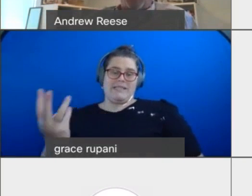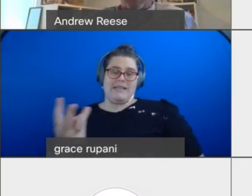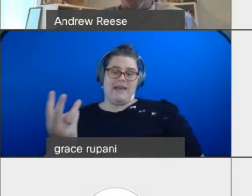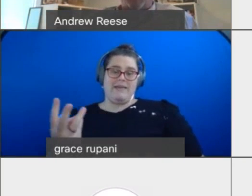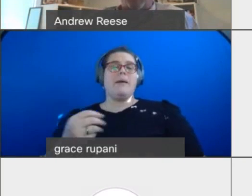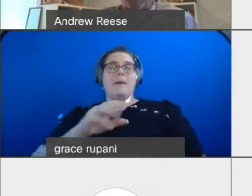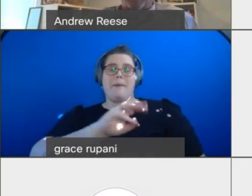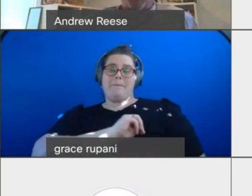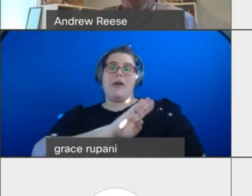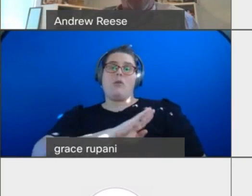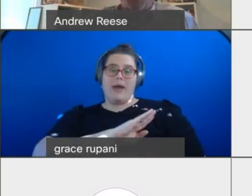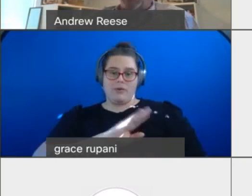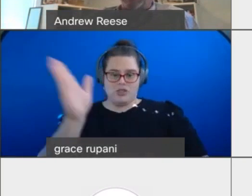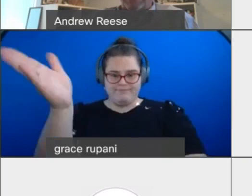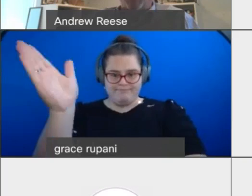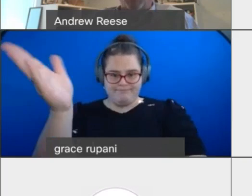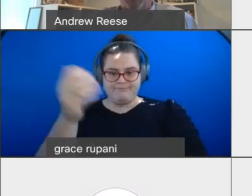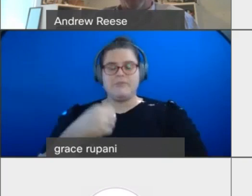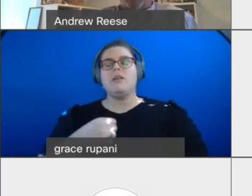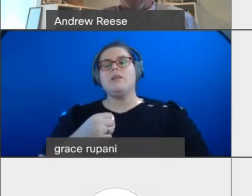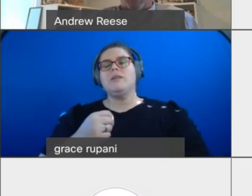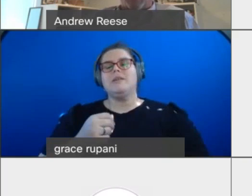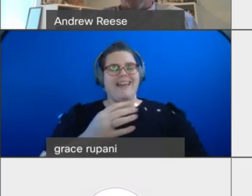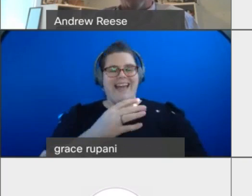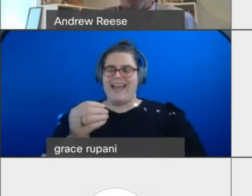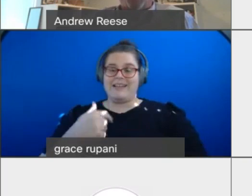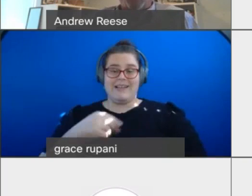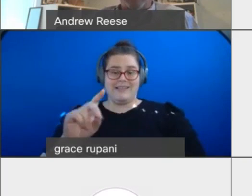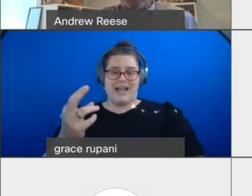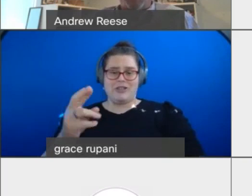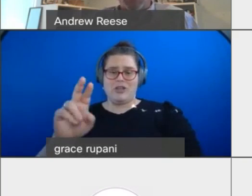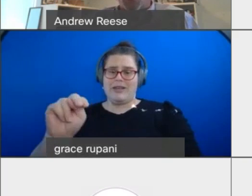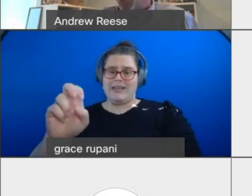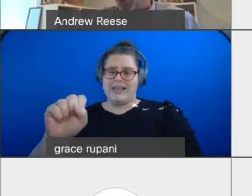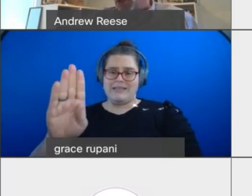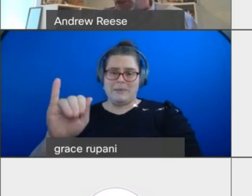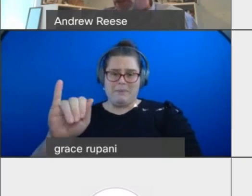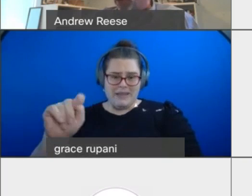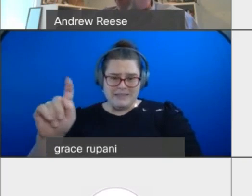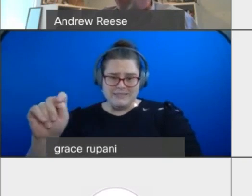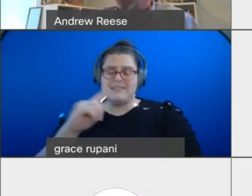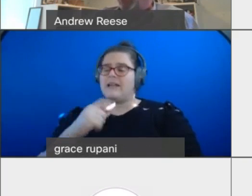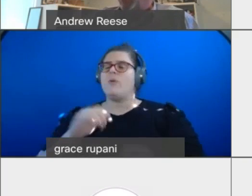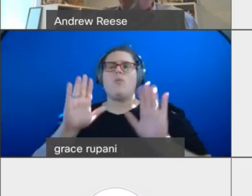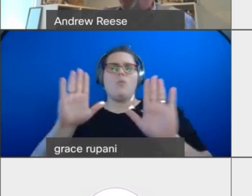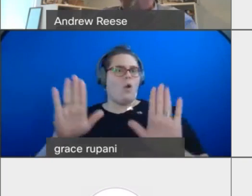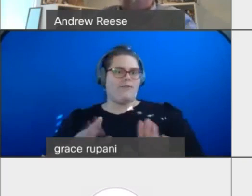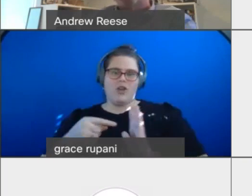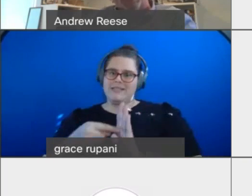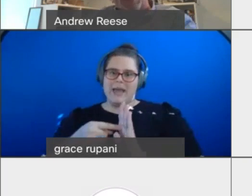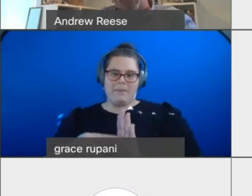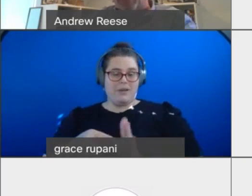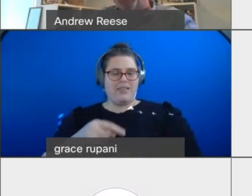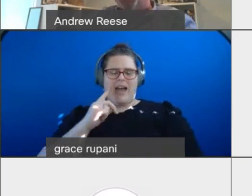Dr. Nesbitt provided a really good example of the reason to be so cautious of a person who,